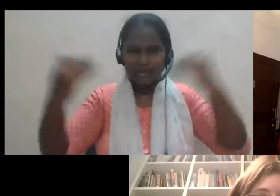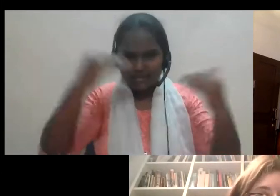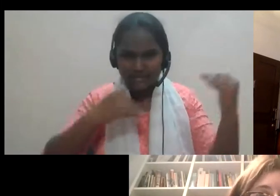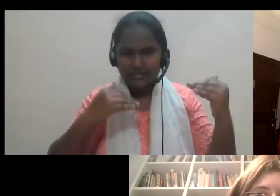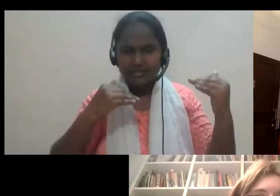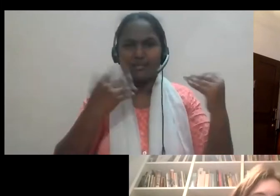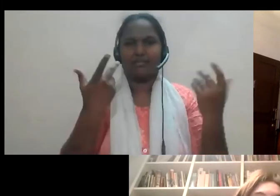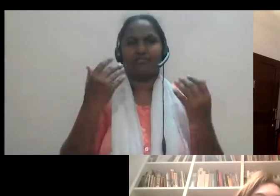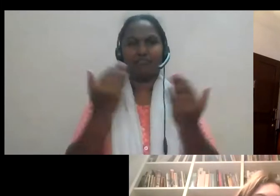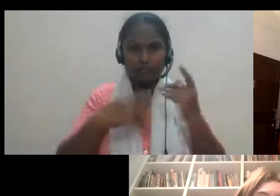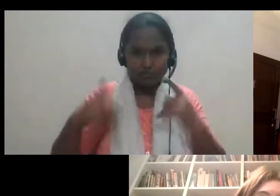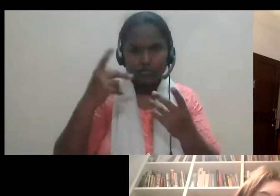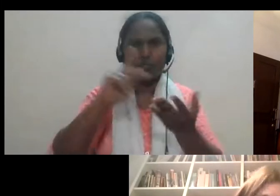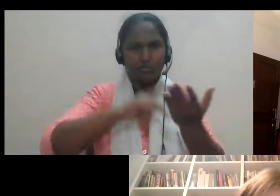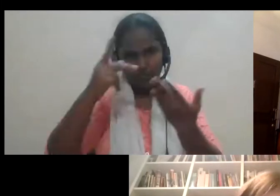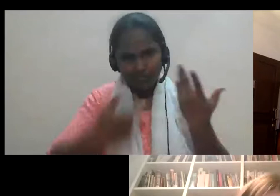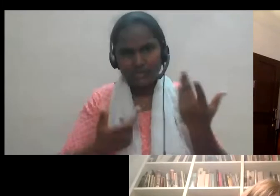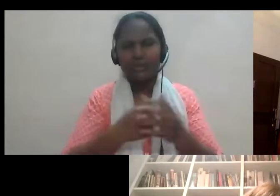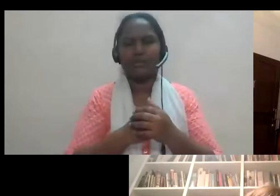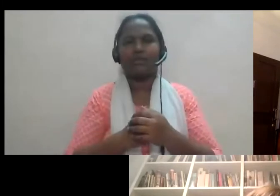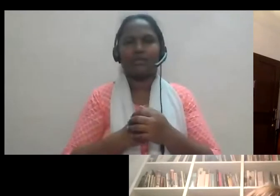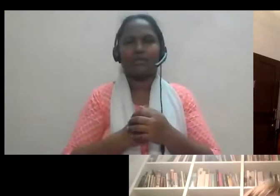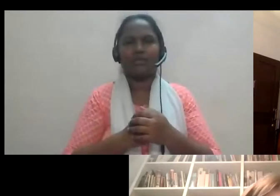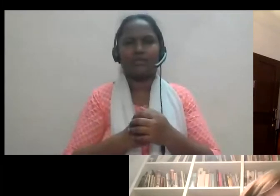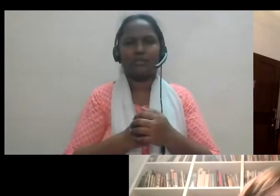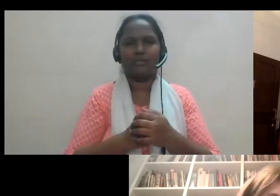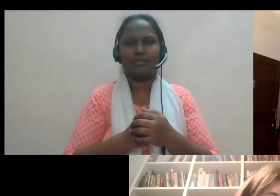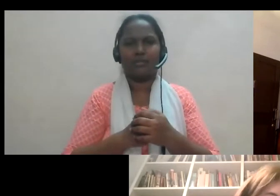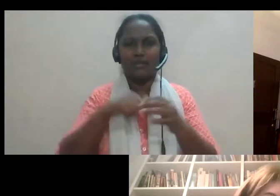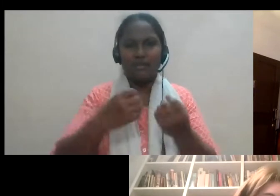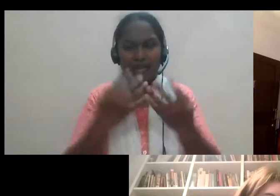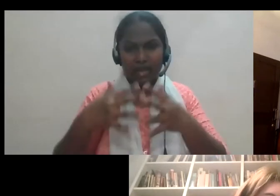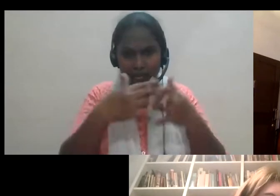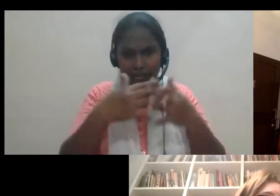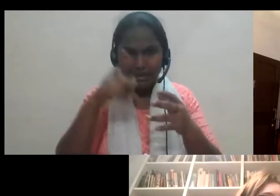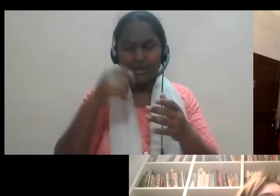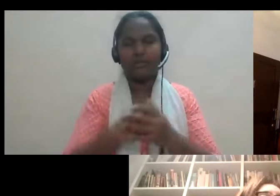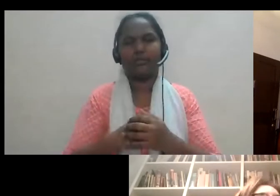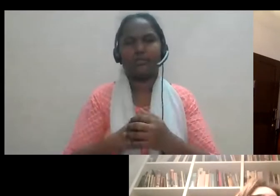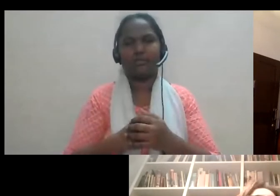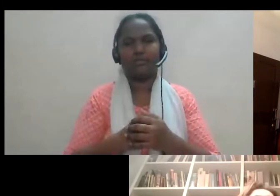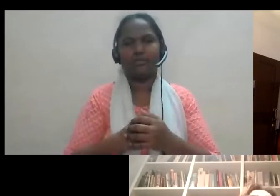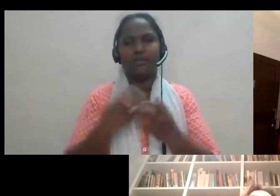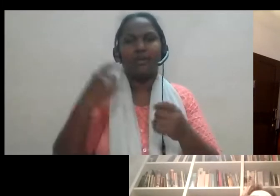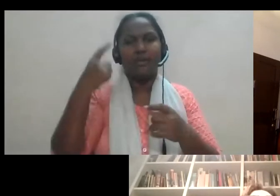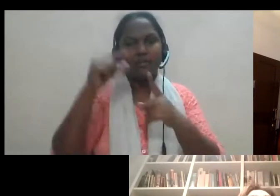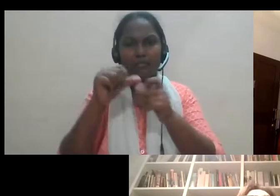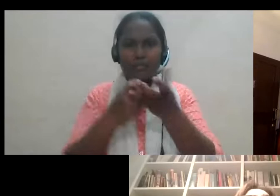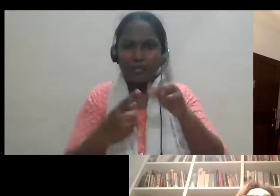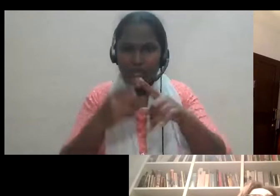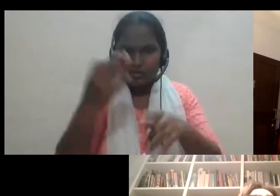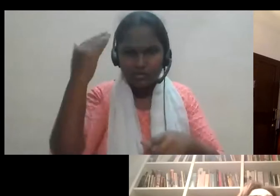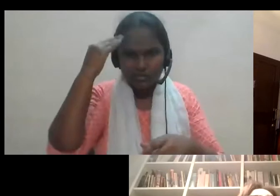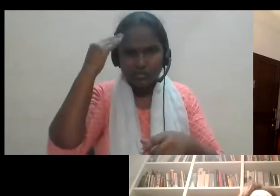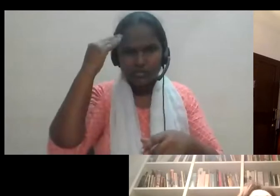graduate school programs in America, and there were patterns, no? And you sort